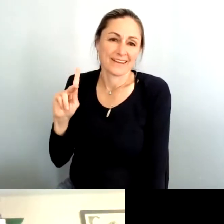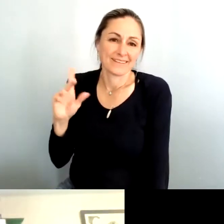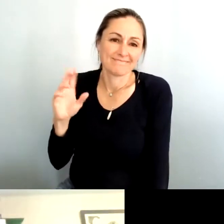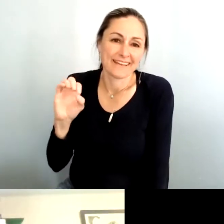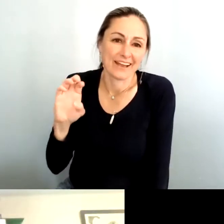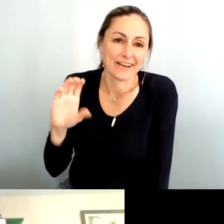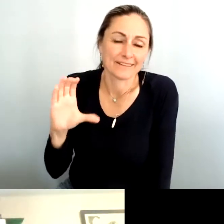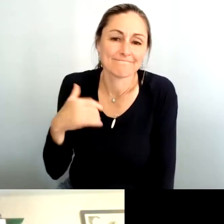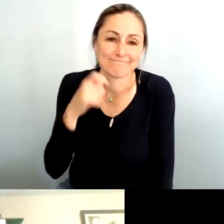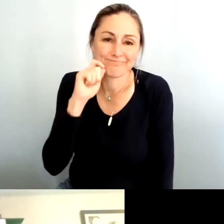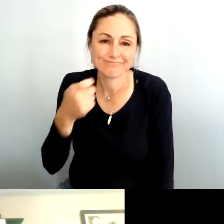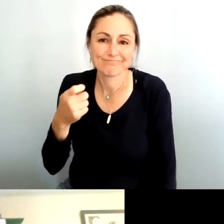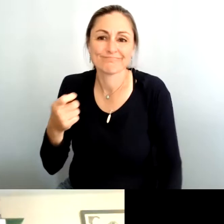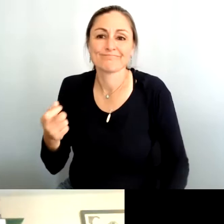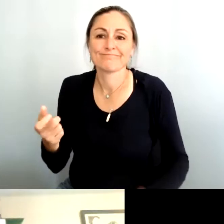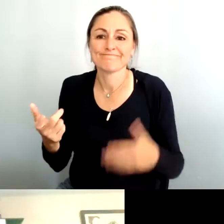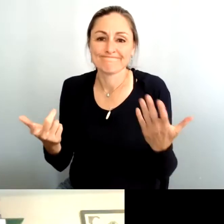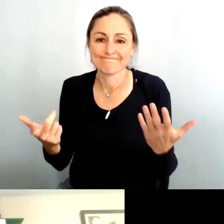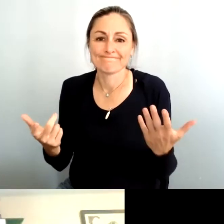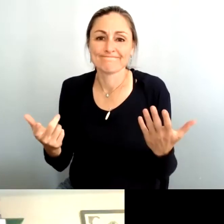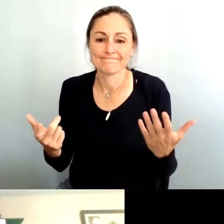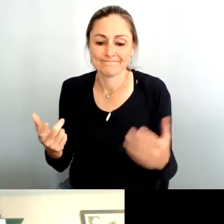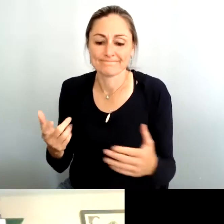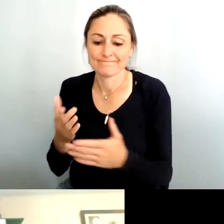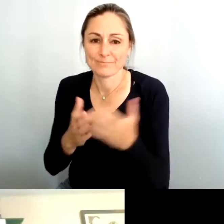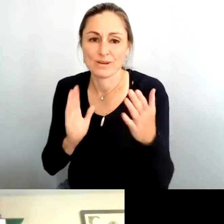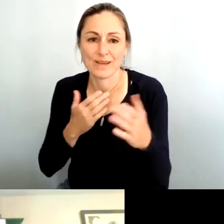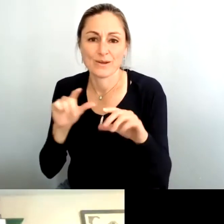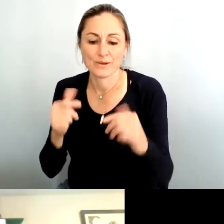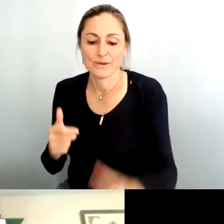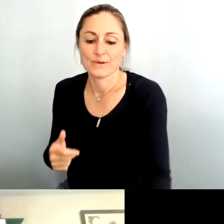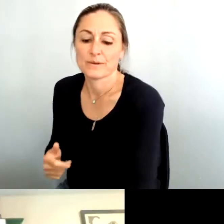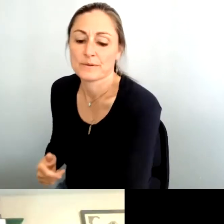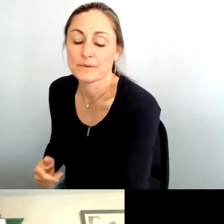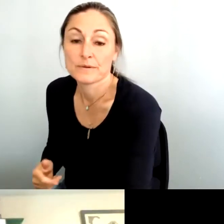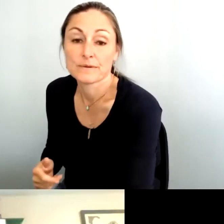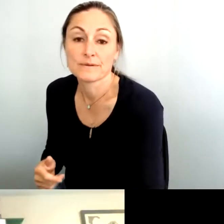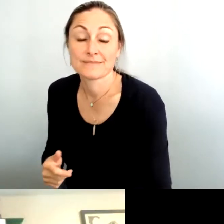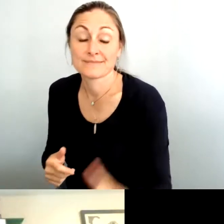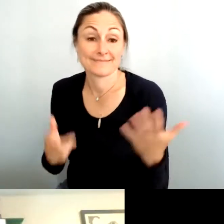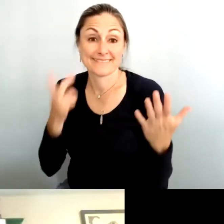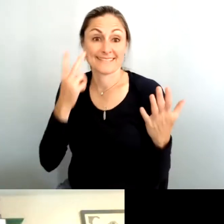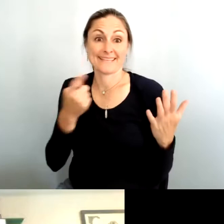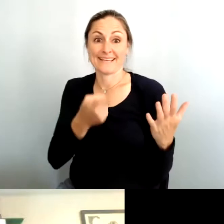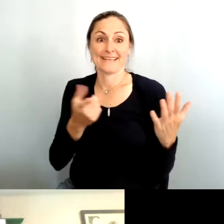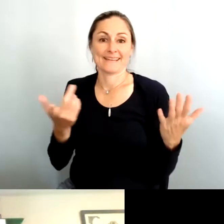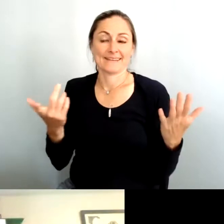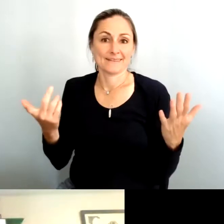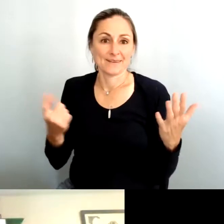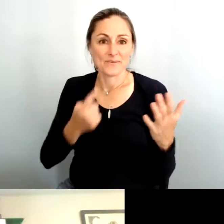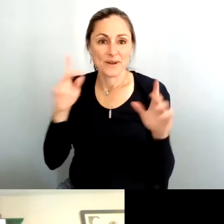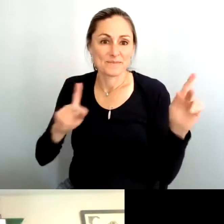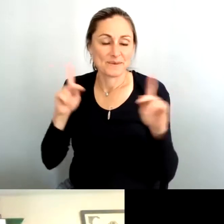Eric von Smedling, yes, like part of our group, as you know, in Philly, and to see him like just like be one of the people who